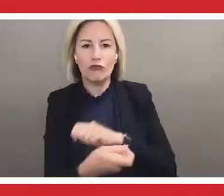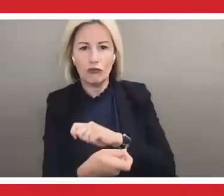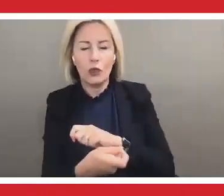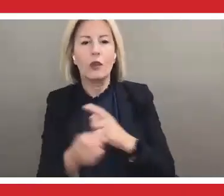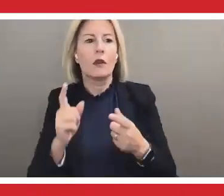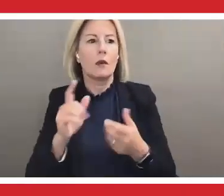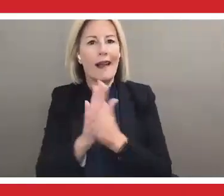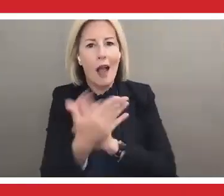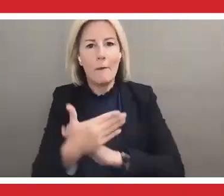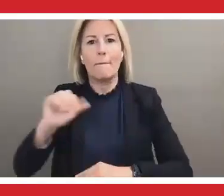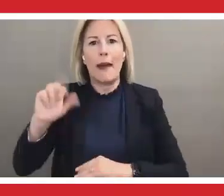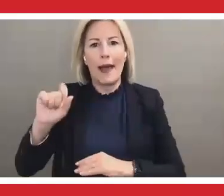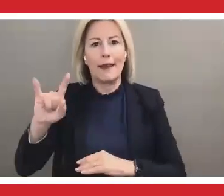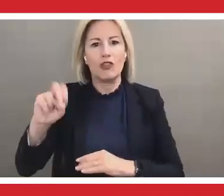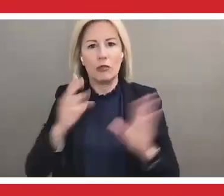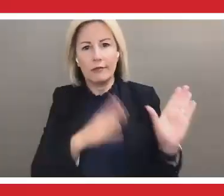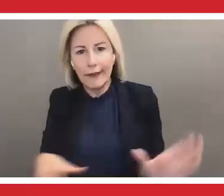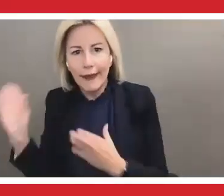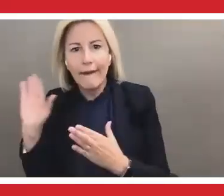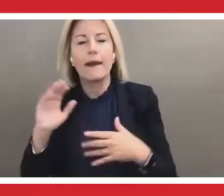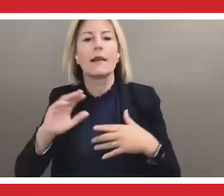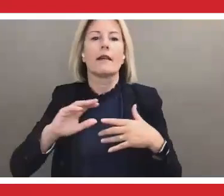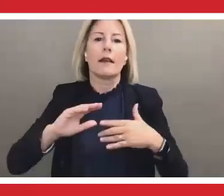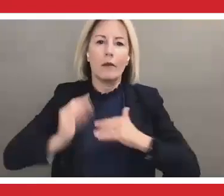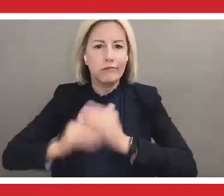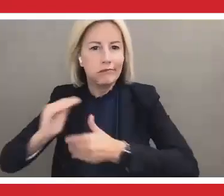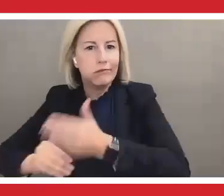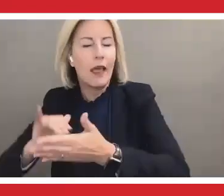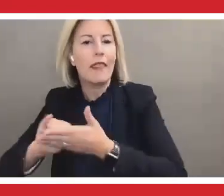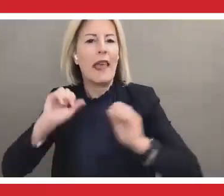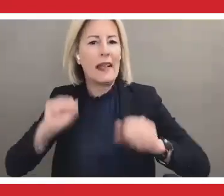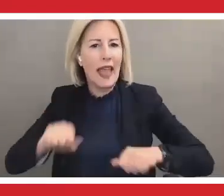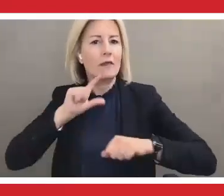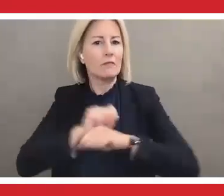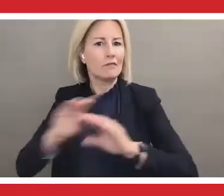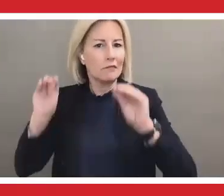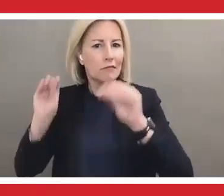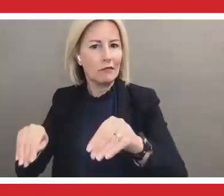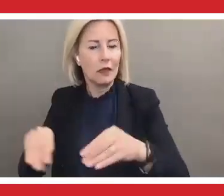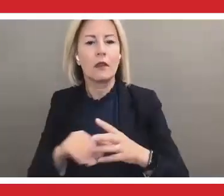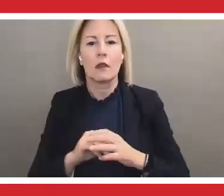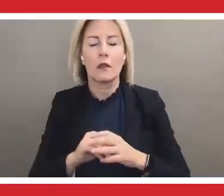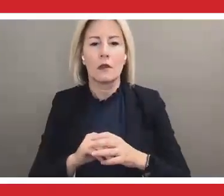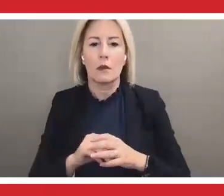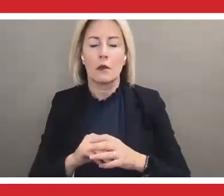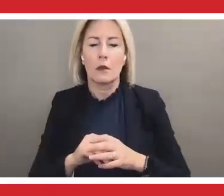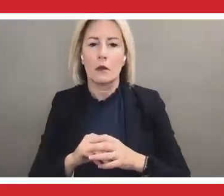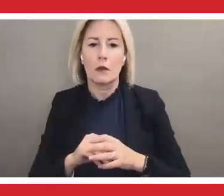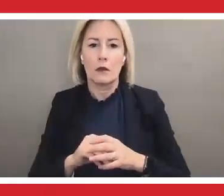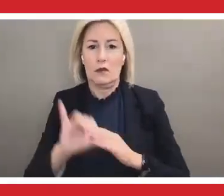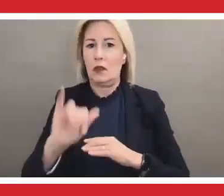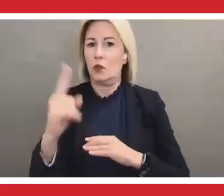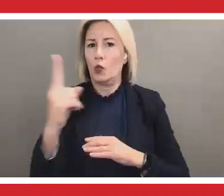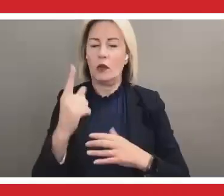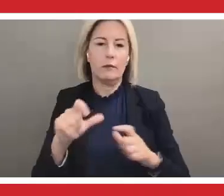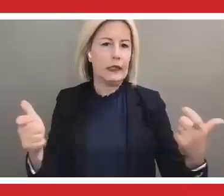set of projects, concrete projects that they can put in place. So this is one of the major requests that